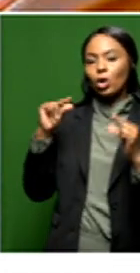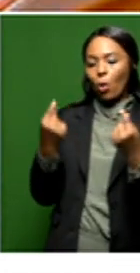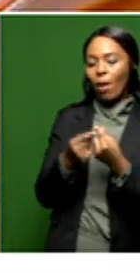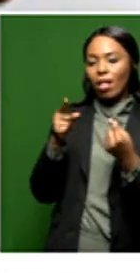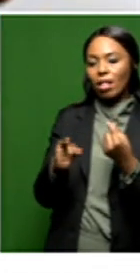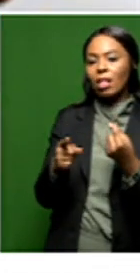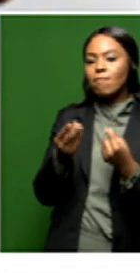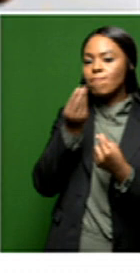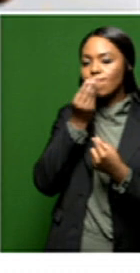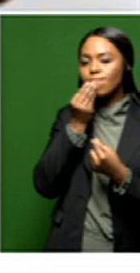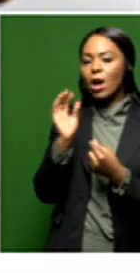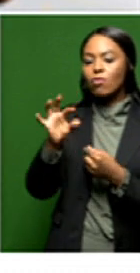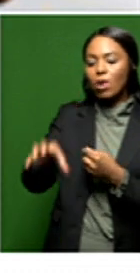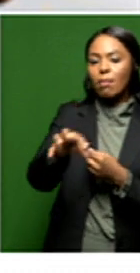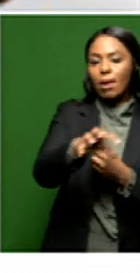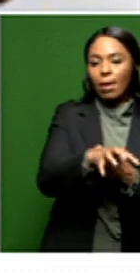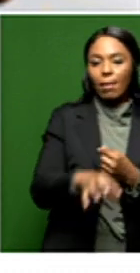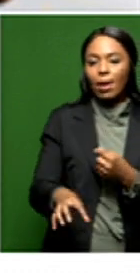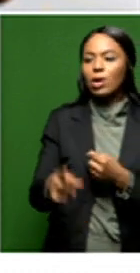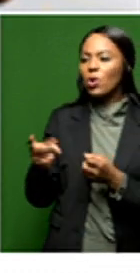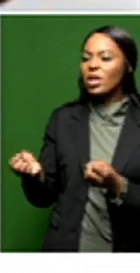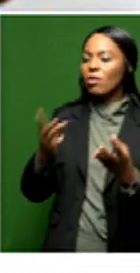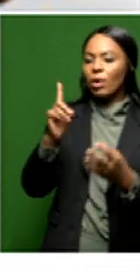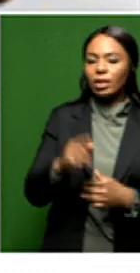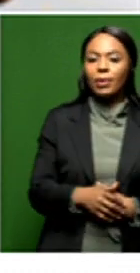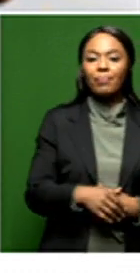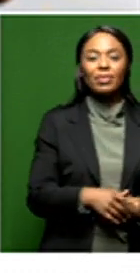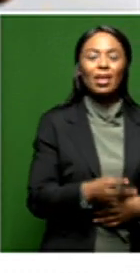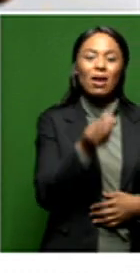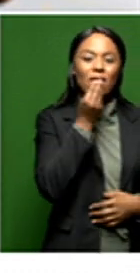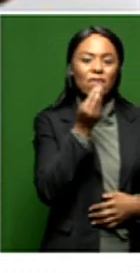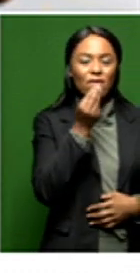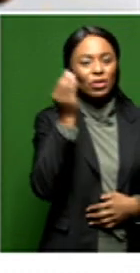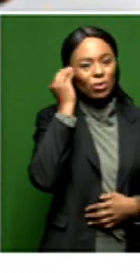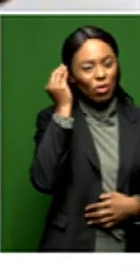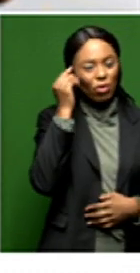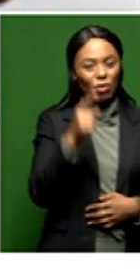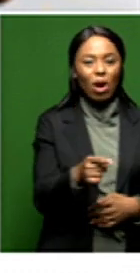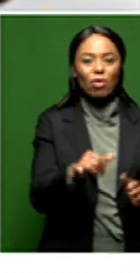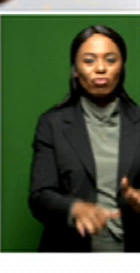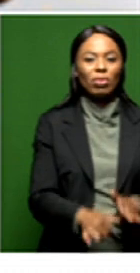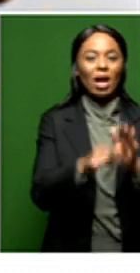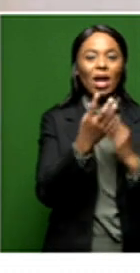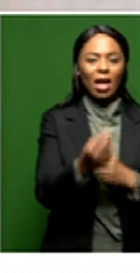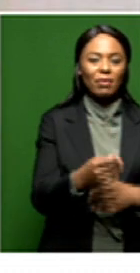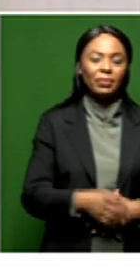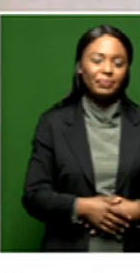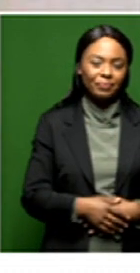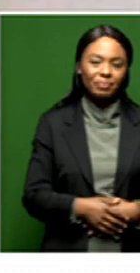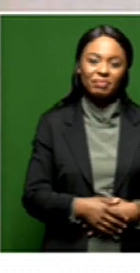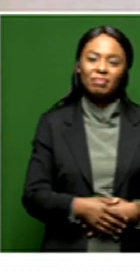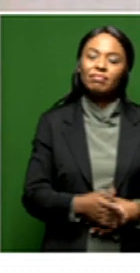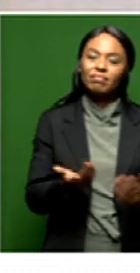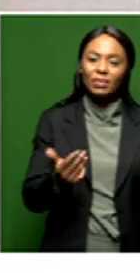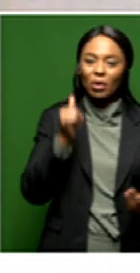So, when you walk into the space, you'll have anything. Food is a unique experience. So when you arrive in the morning, it's